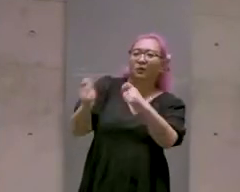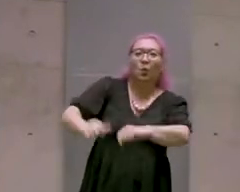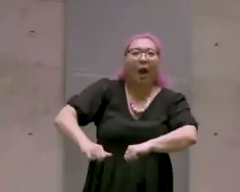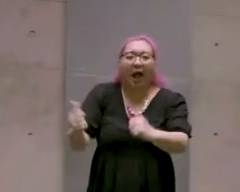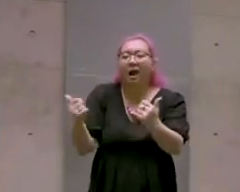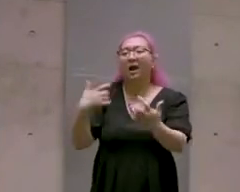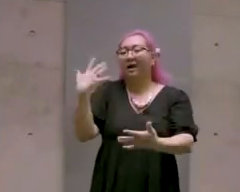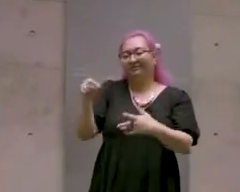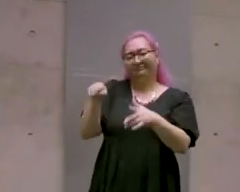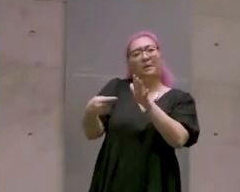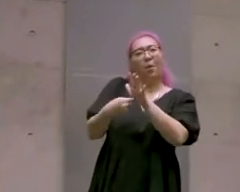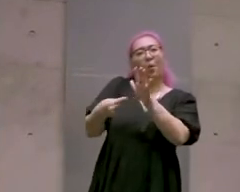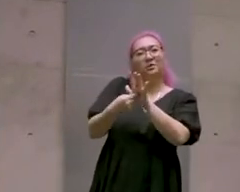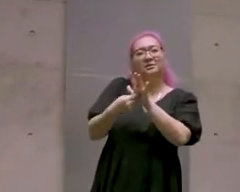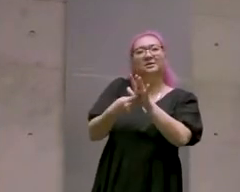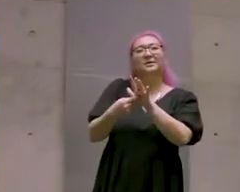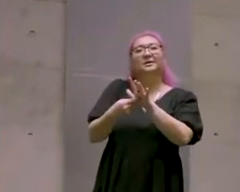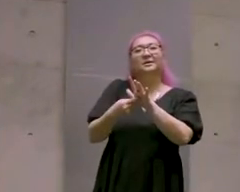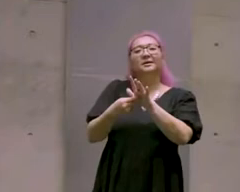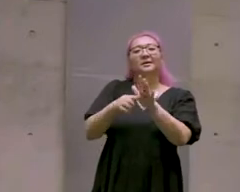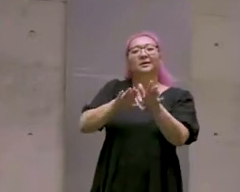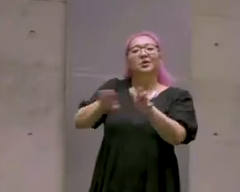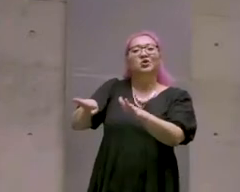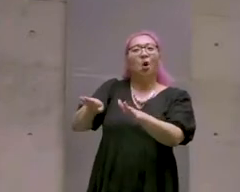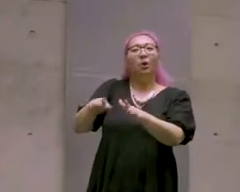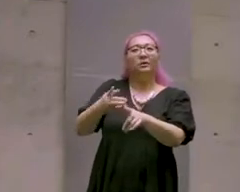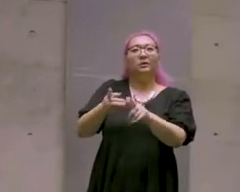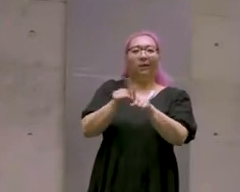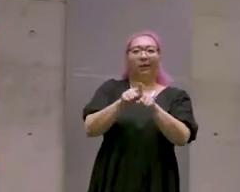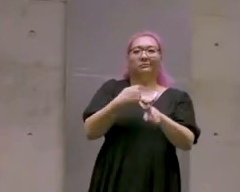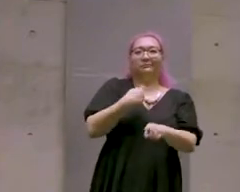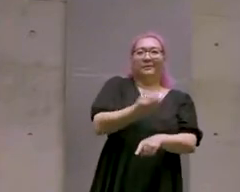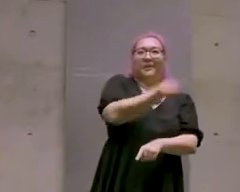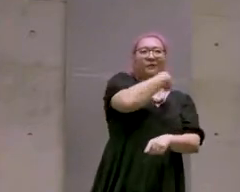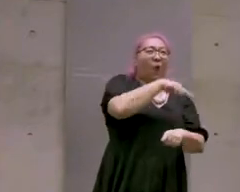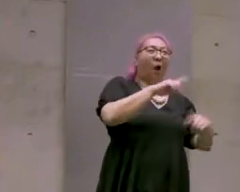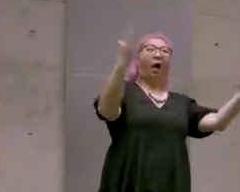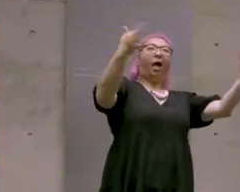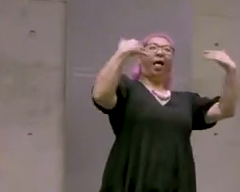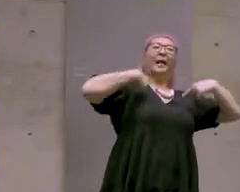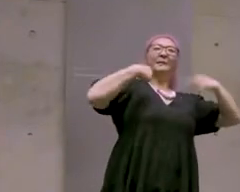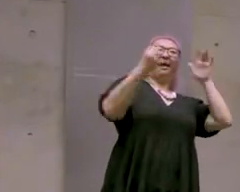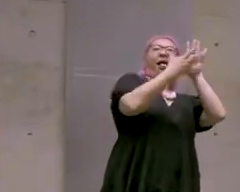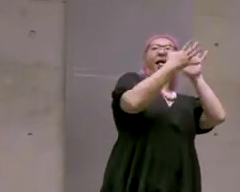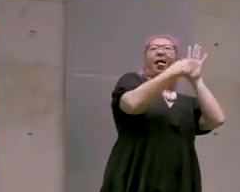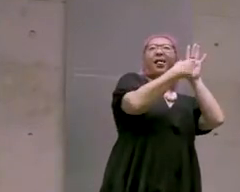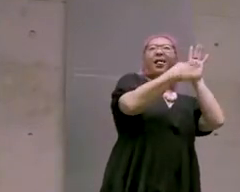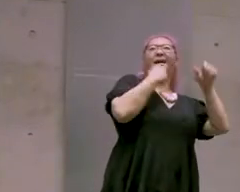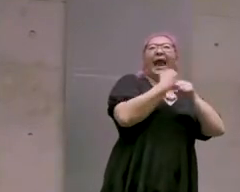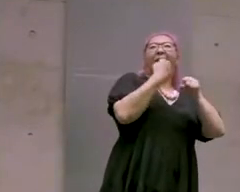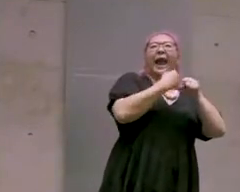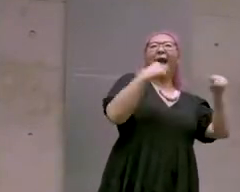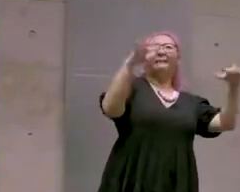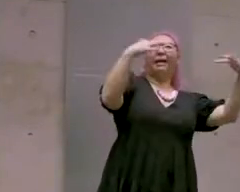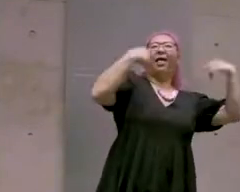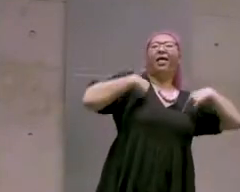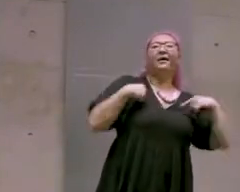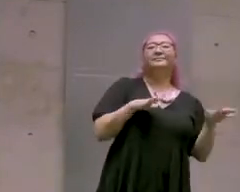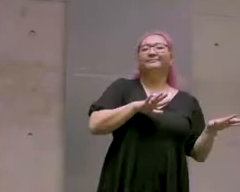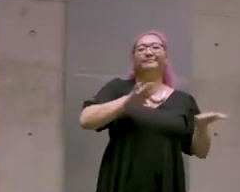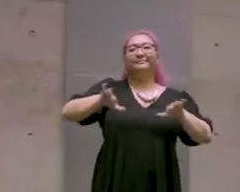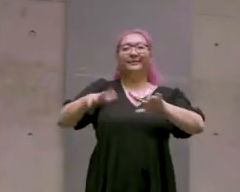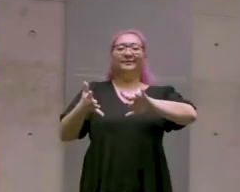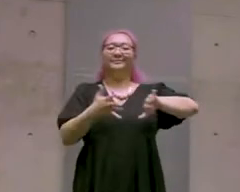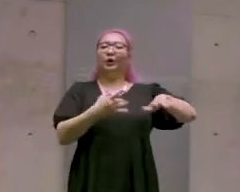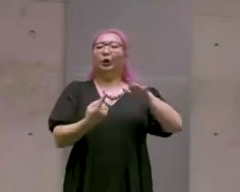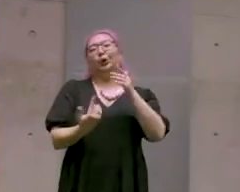of look at me on the internet, which I think honestly that was the driving force initially, as it is for most 20-somethings, I assume.